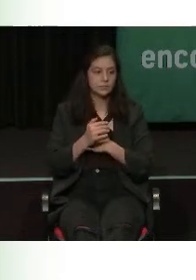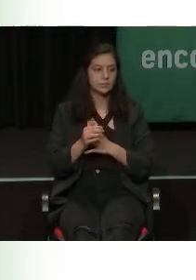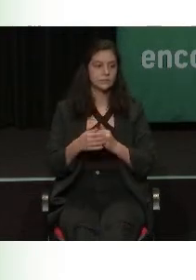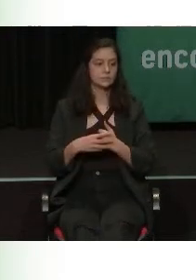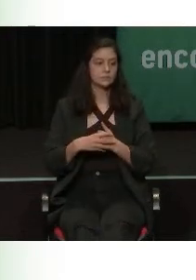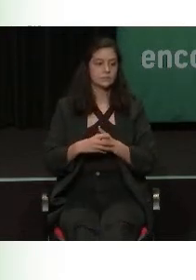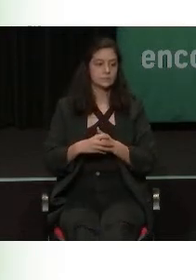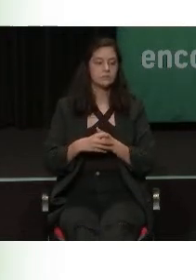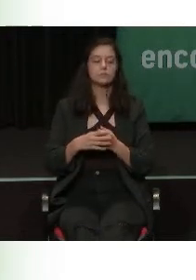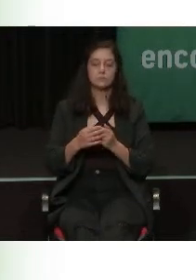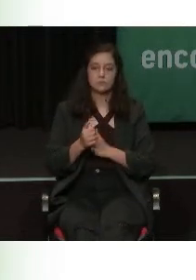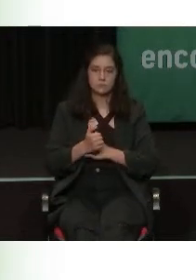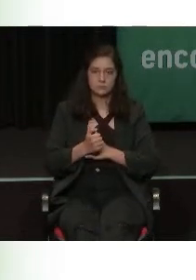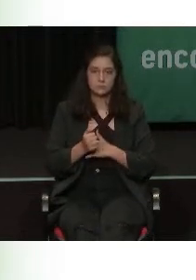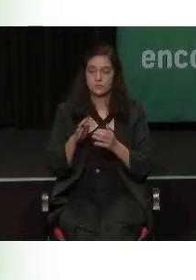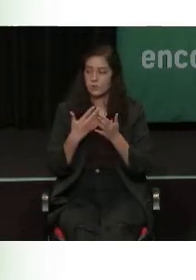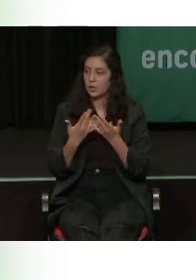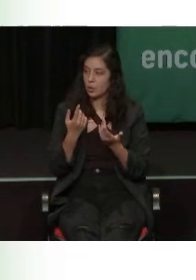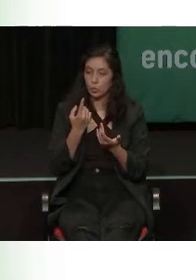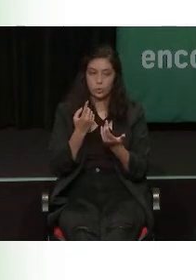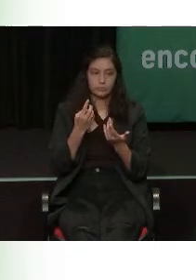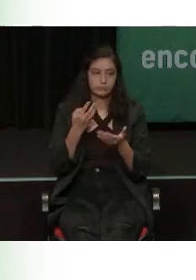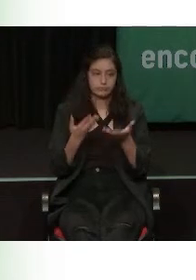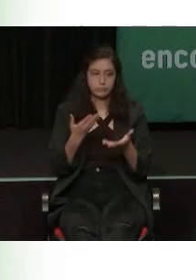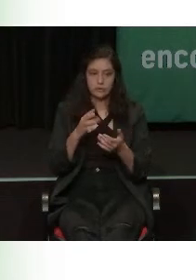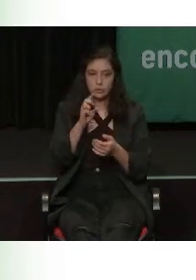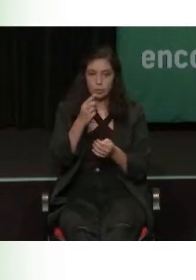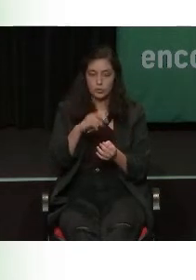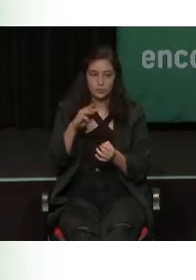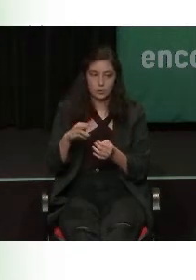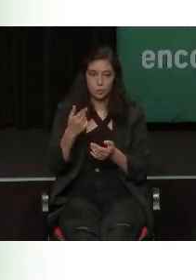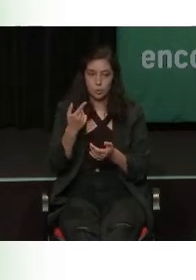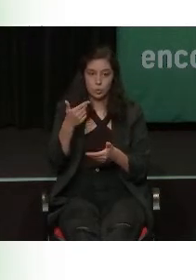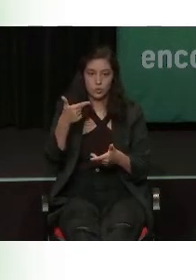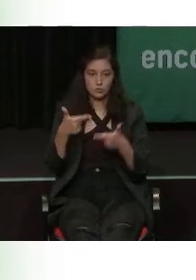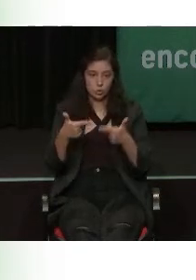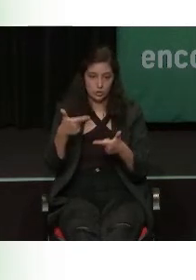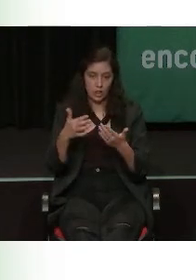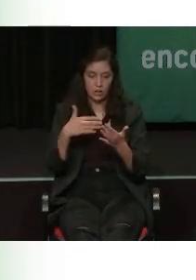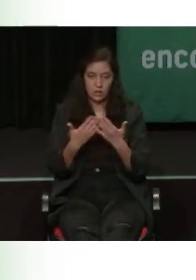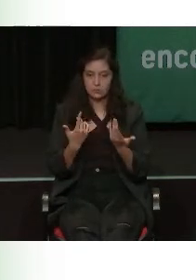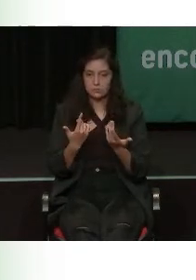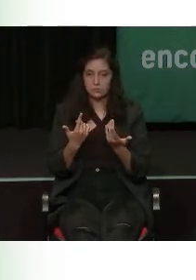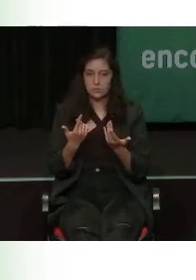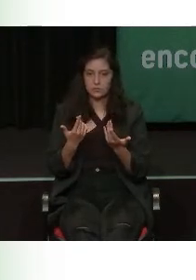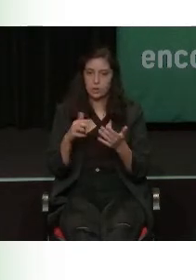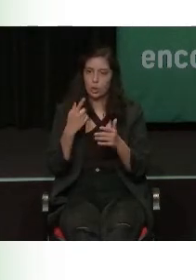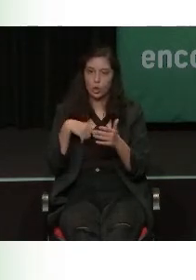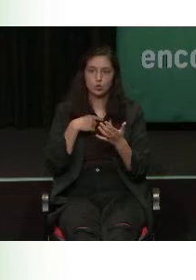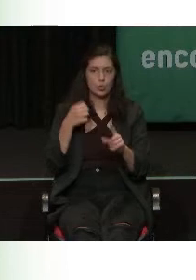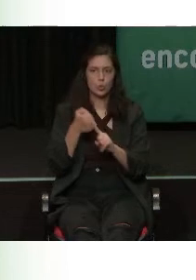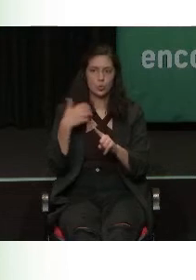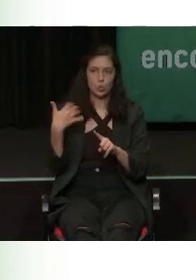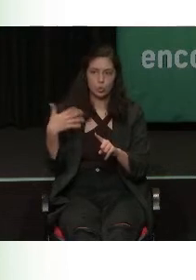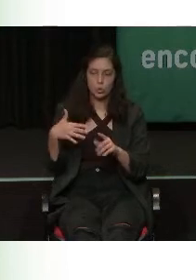100 kilograms for $1 million, a ton for $1 million, so we are 1 per 1,000 competitive. So when